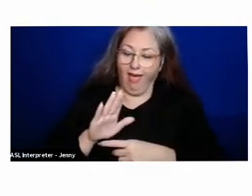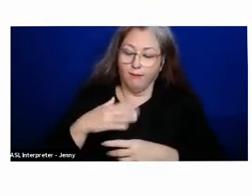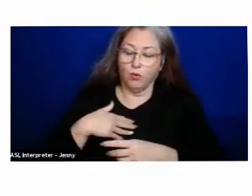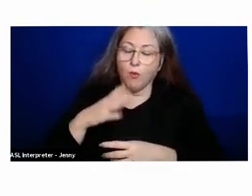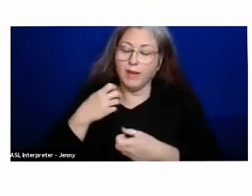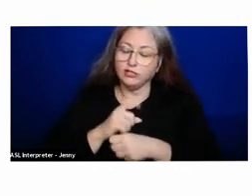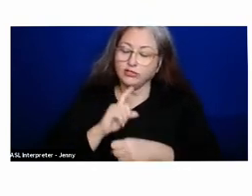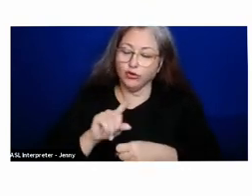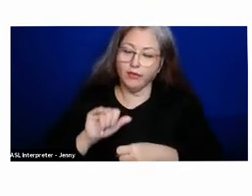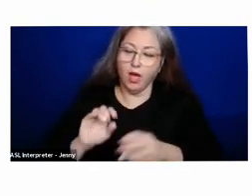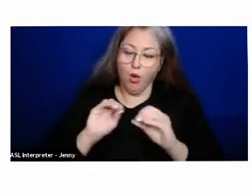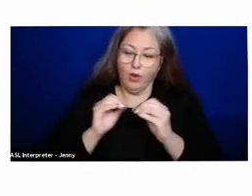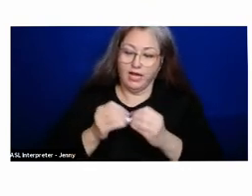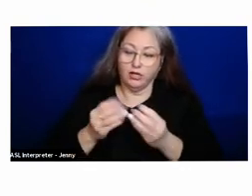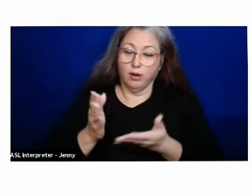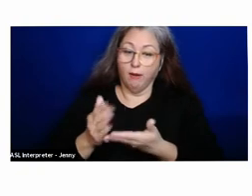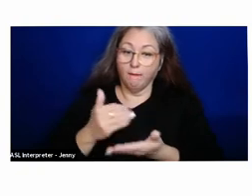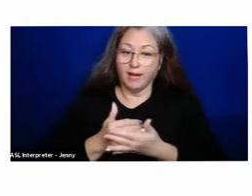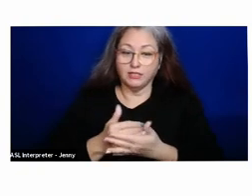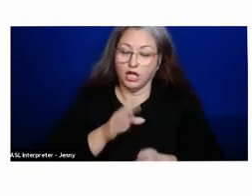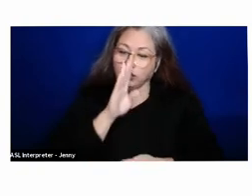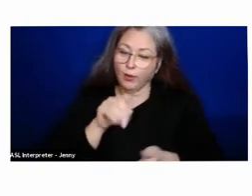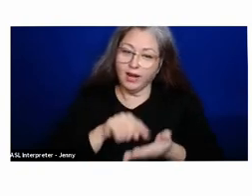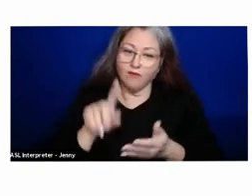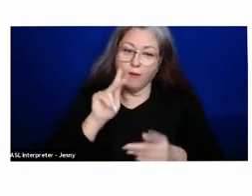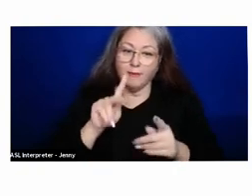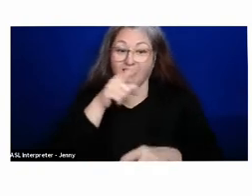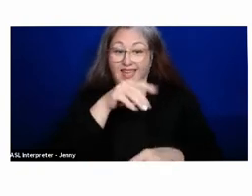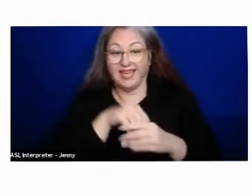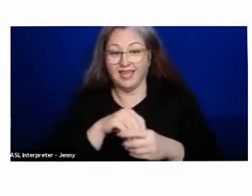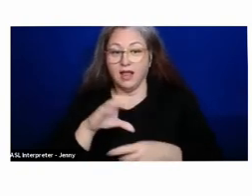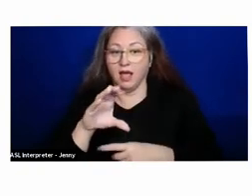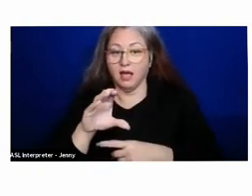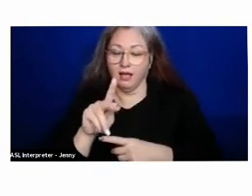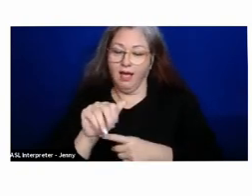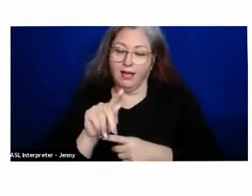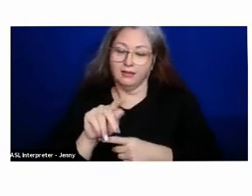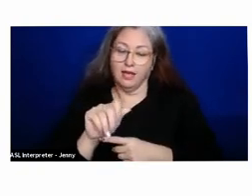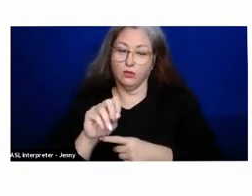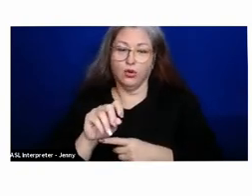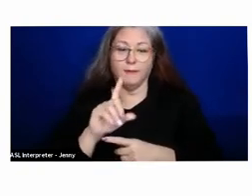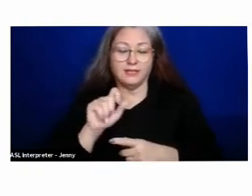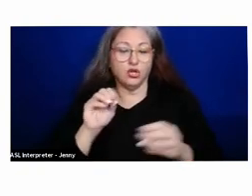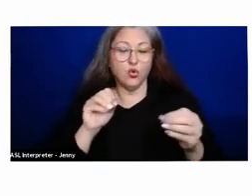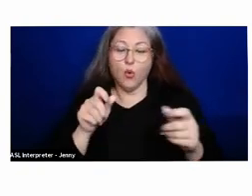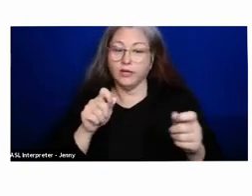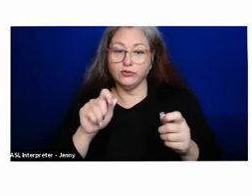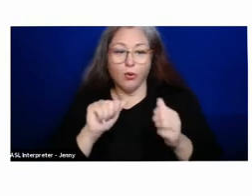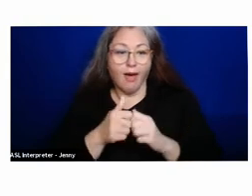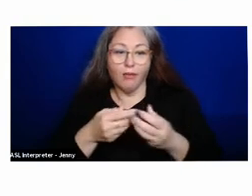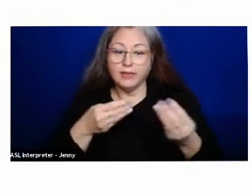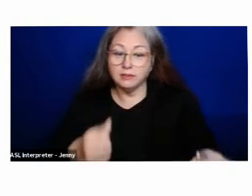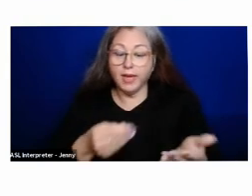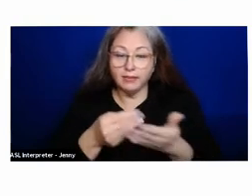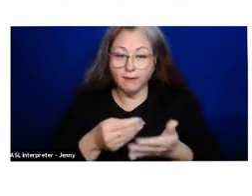part of our organizational budget goes directly to people working in Consolento, with us maintaining no control over how the money is spent. In